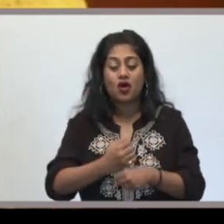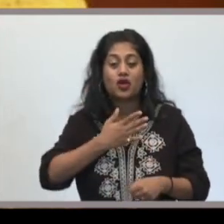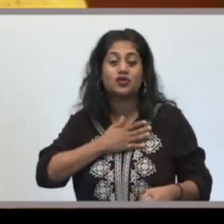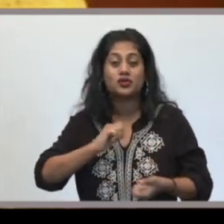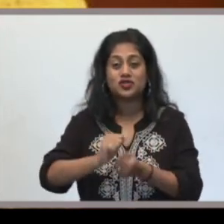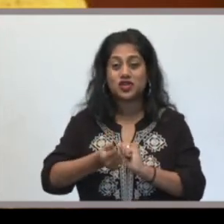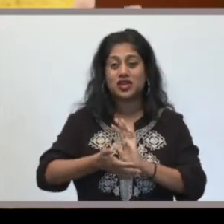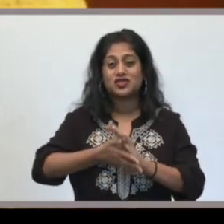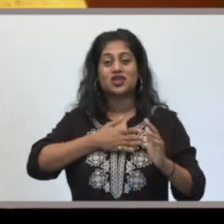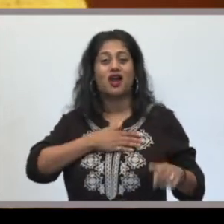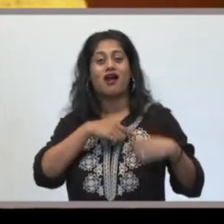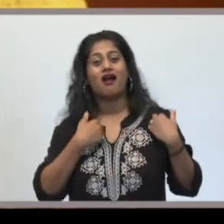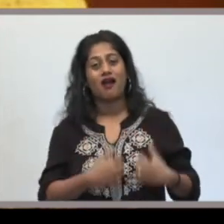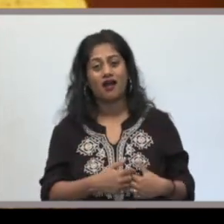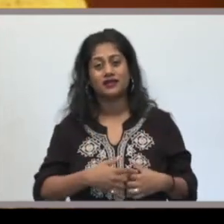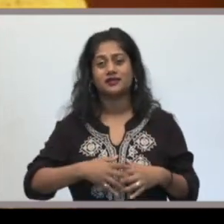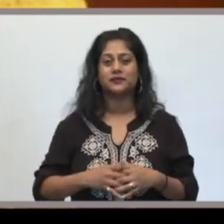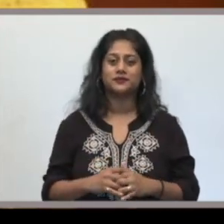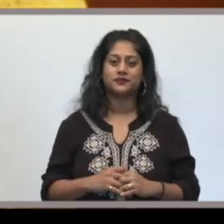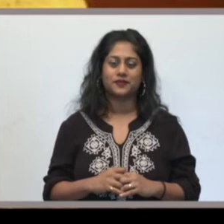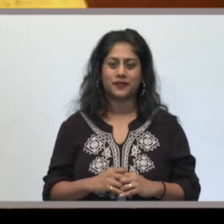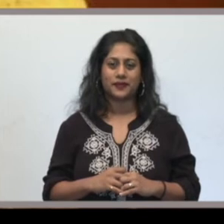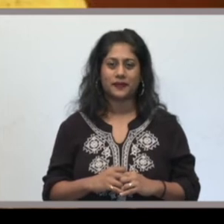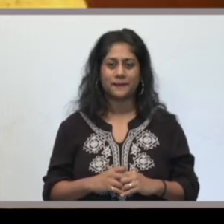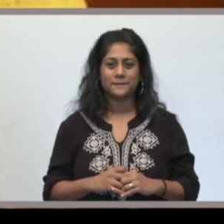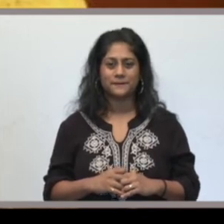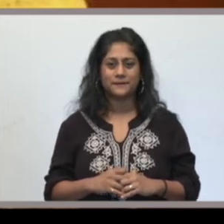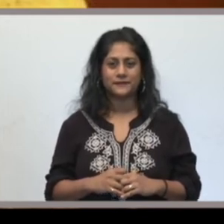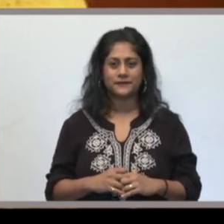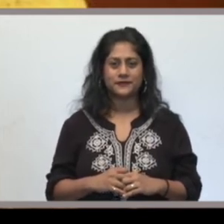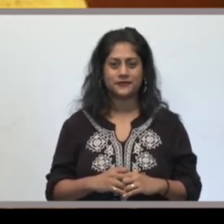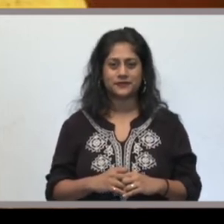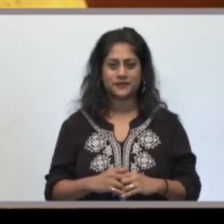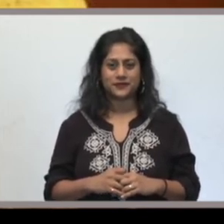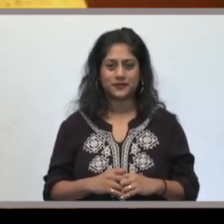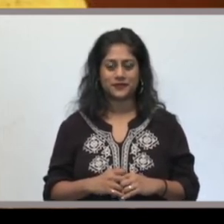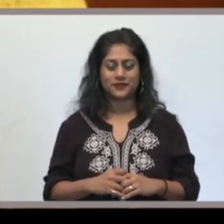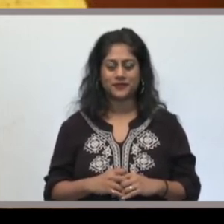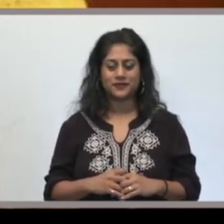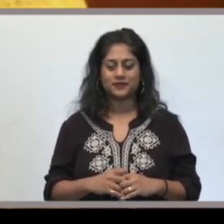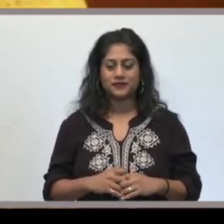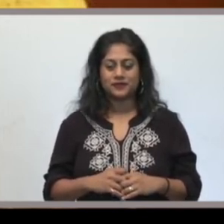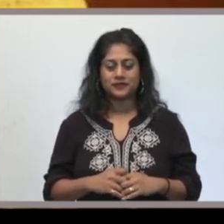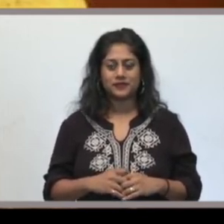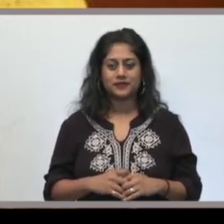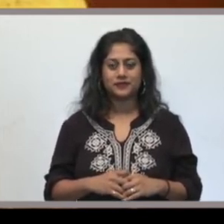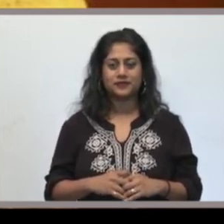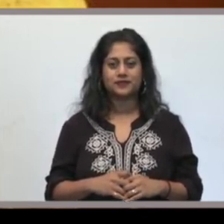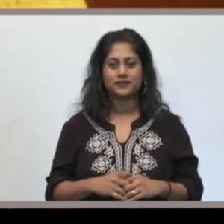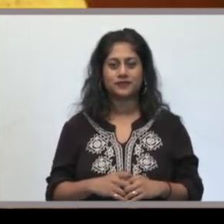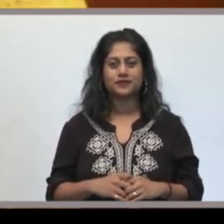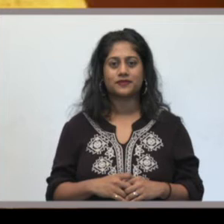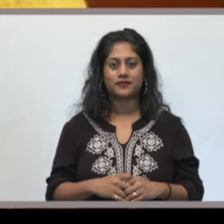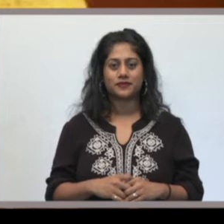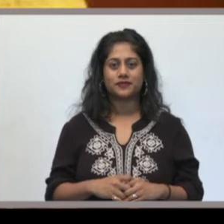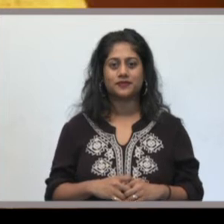hurt you, let God handle it. Who do you think could do a better job at getting even? Friend, listen to me. Resentment eats